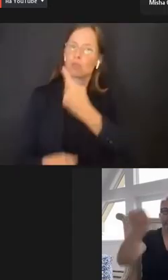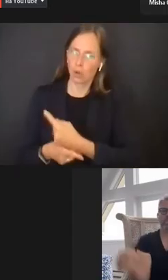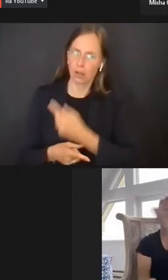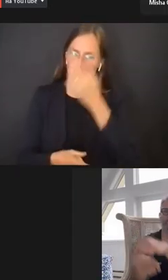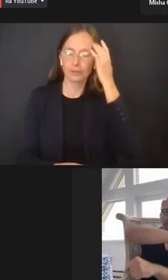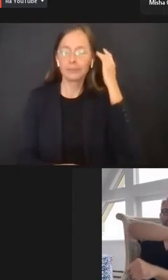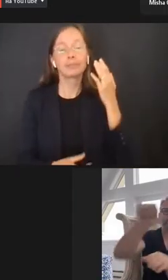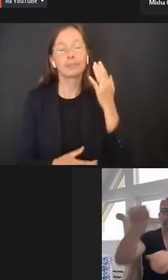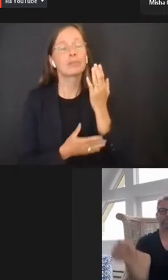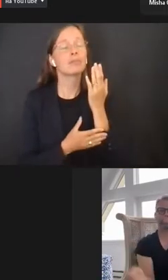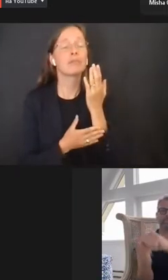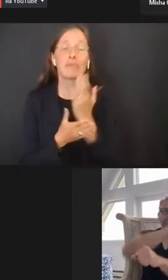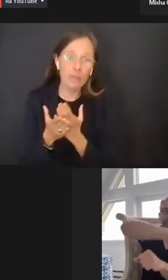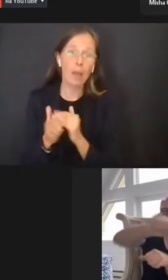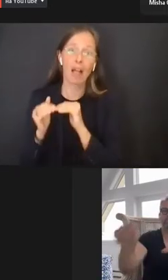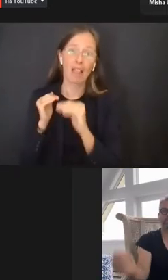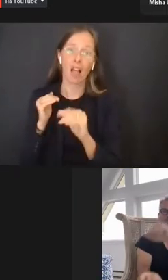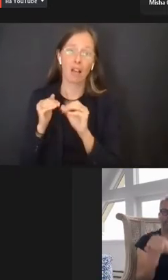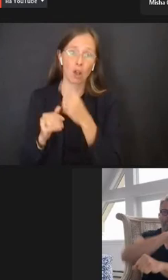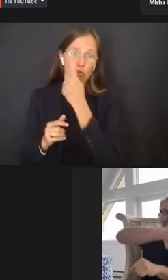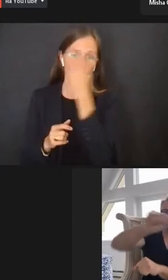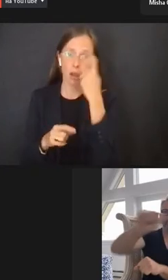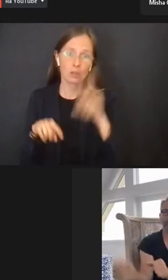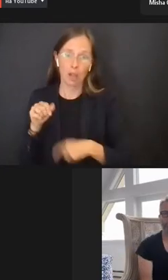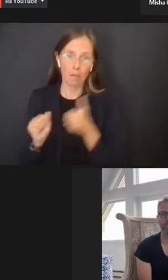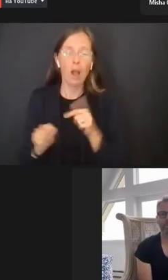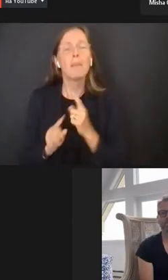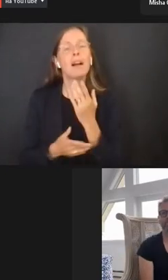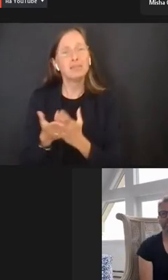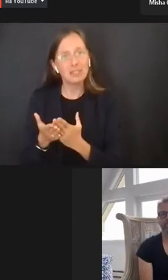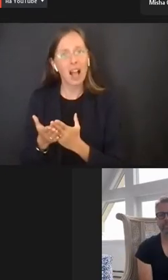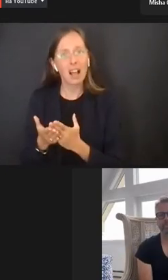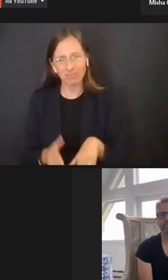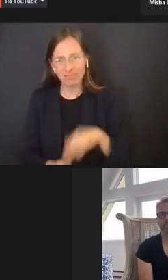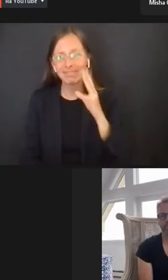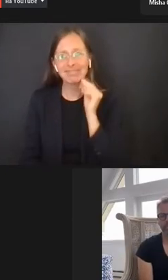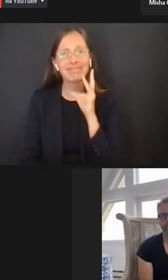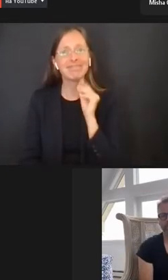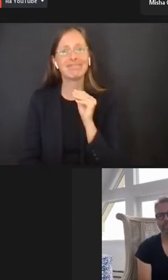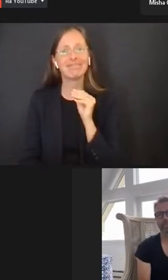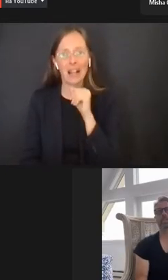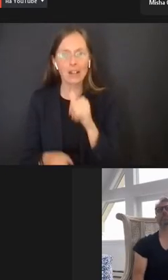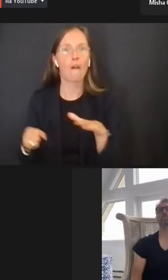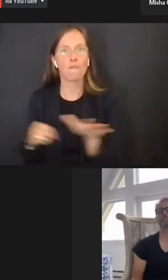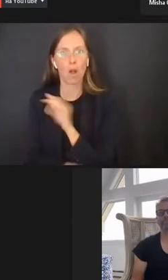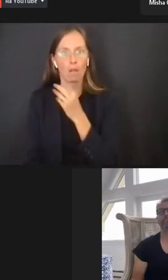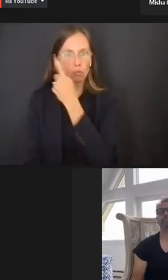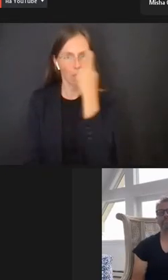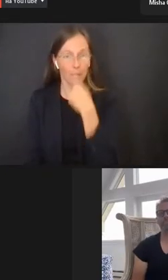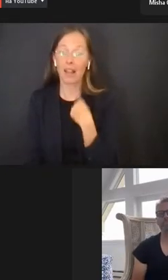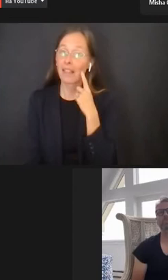There are some levels of trauma that are going to be unavoidable, but there are childhoods that happen that are not full of trauma. And I think that